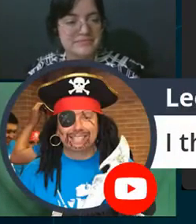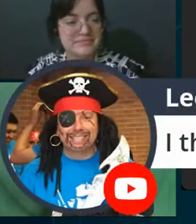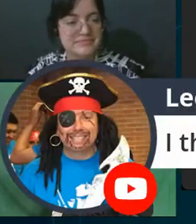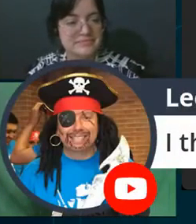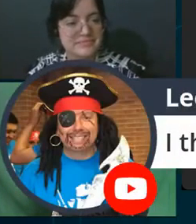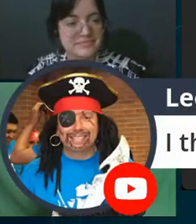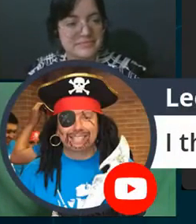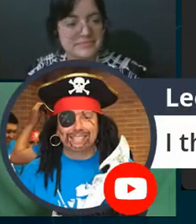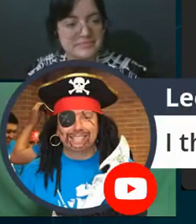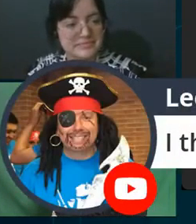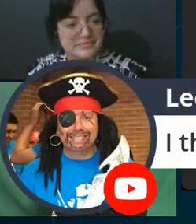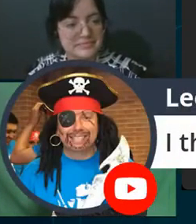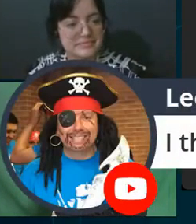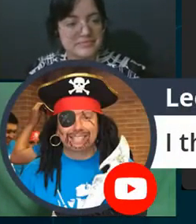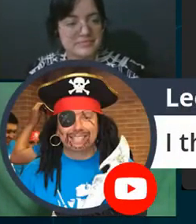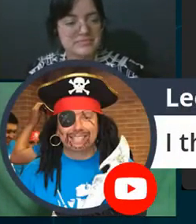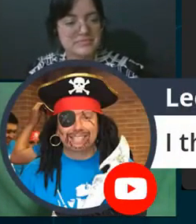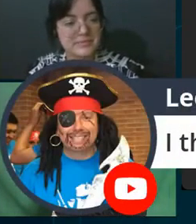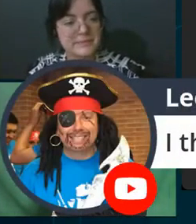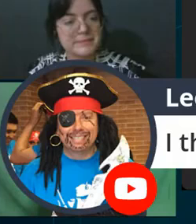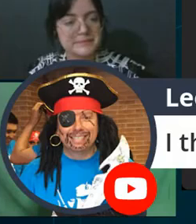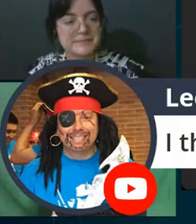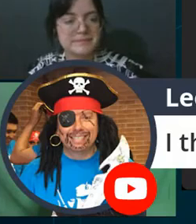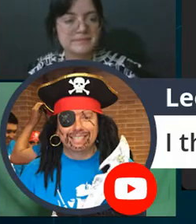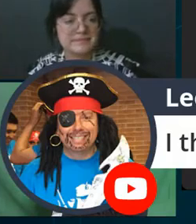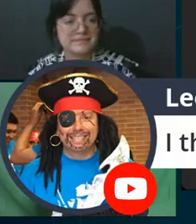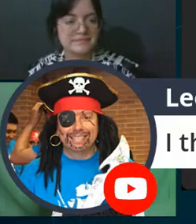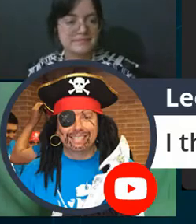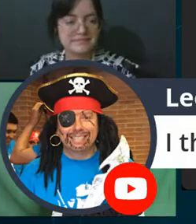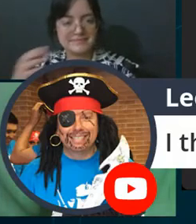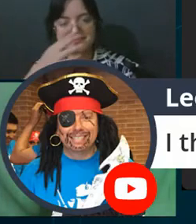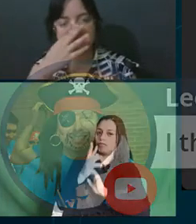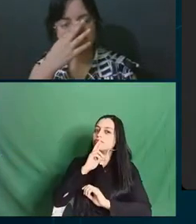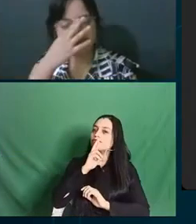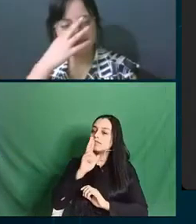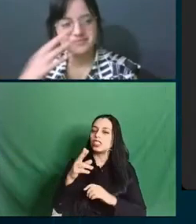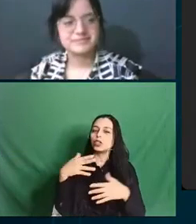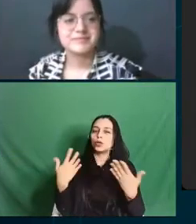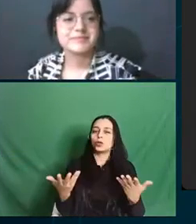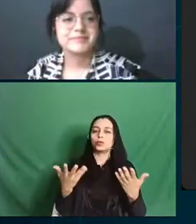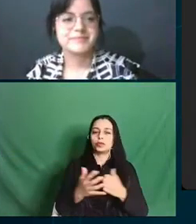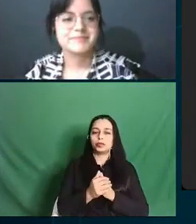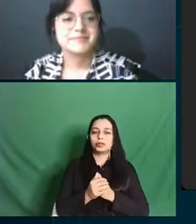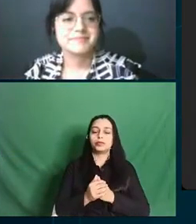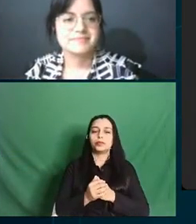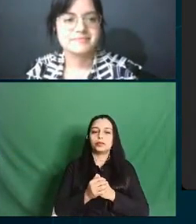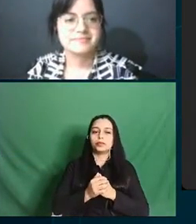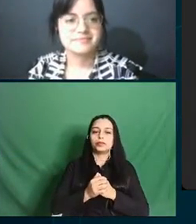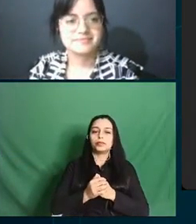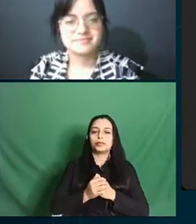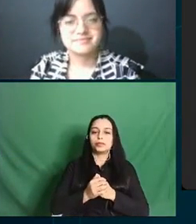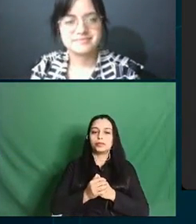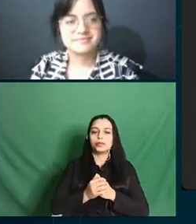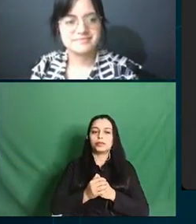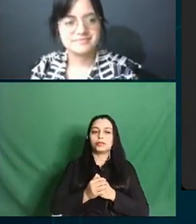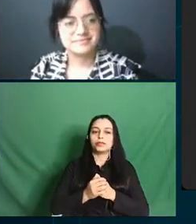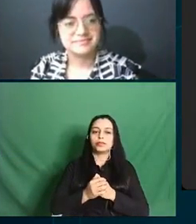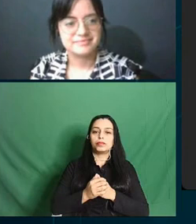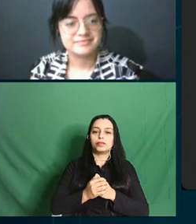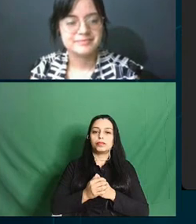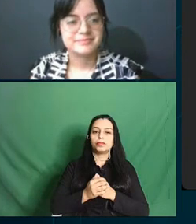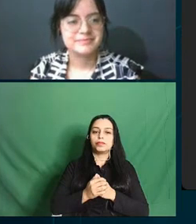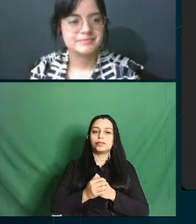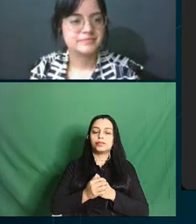So let me answer that. Oh, that's great that you're putting the questions over the